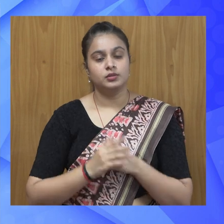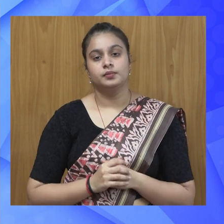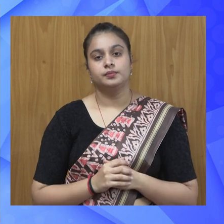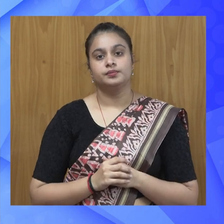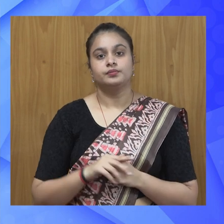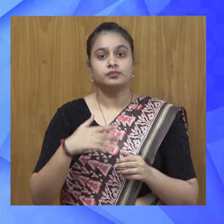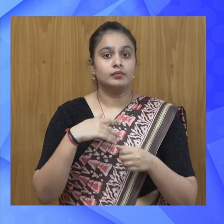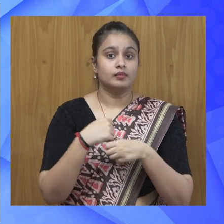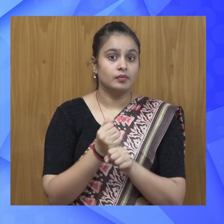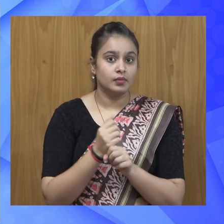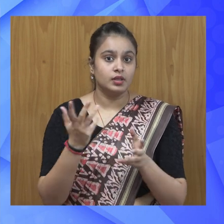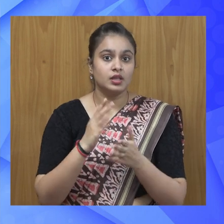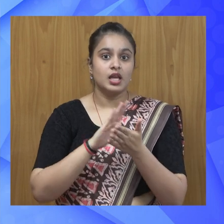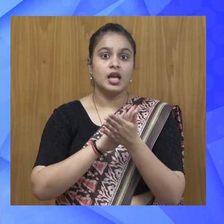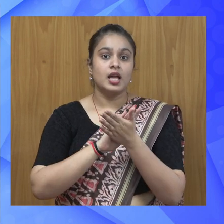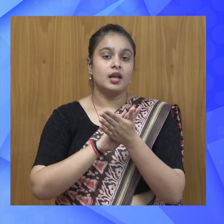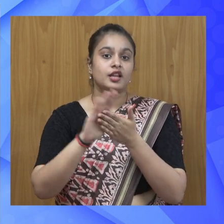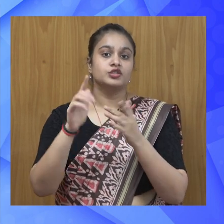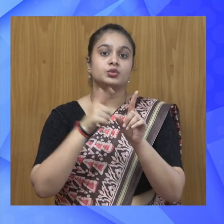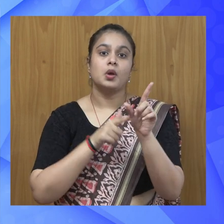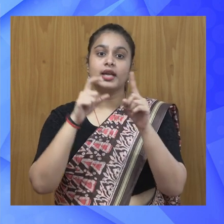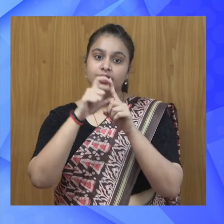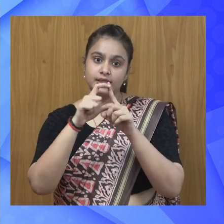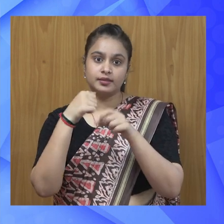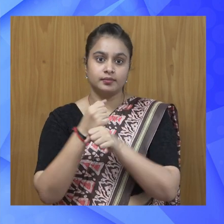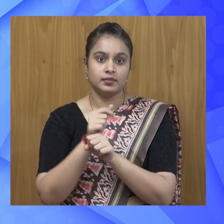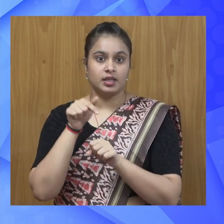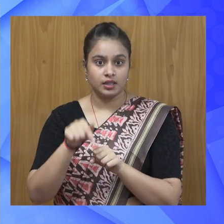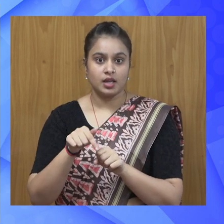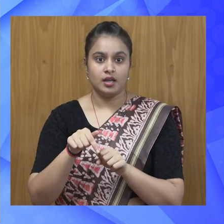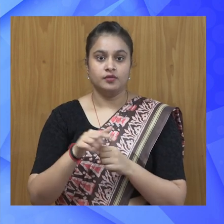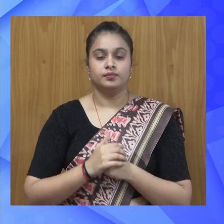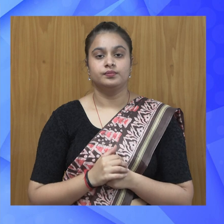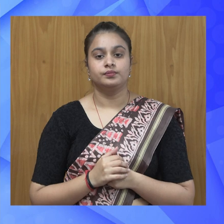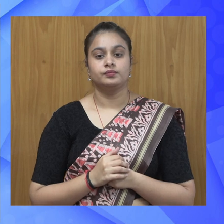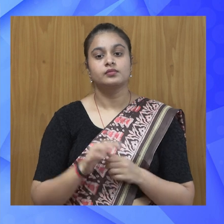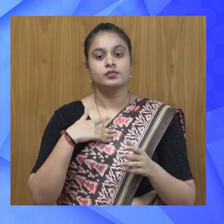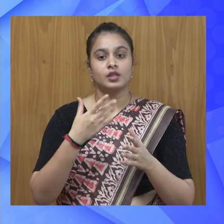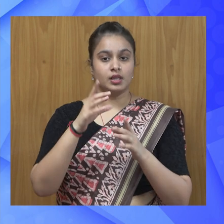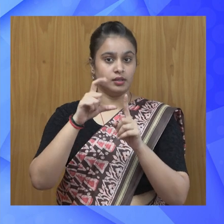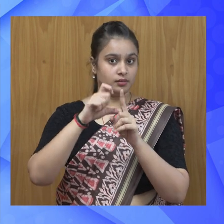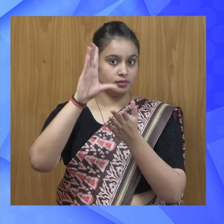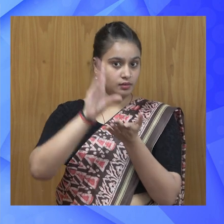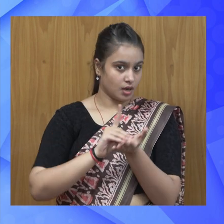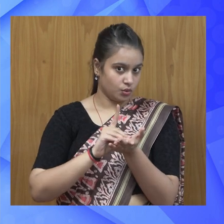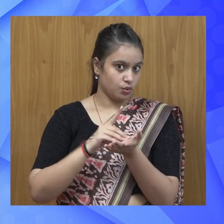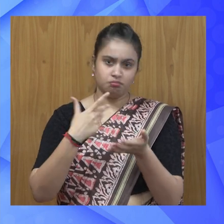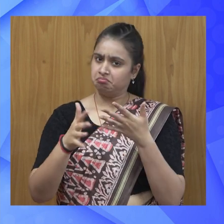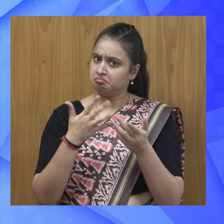which is made by the CDEC Hyderabad. mCoverage 2 gives certain pop-ups whenever you download something or